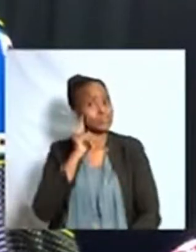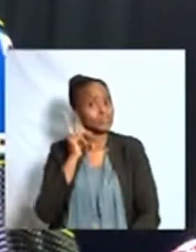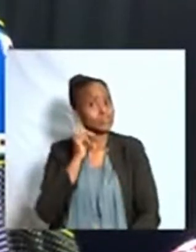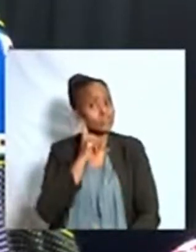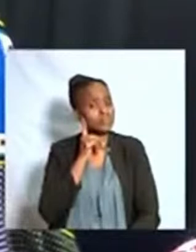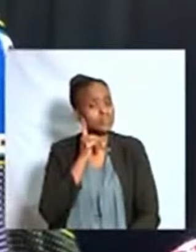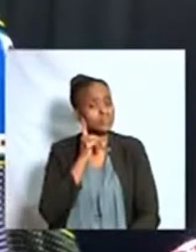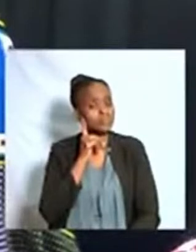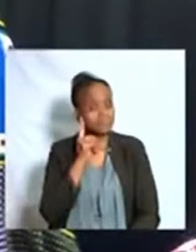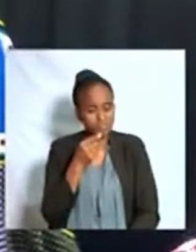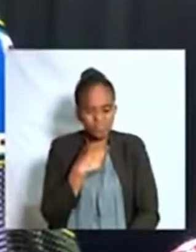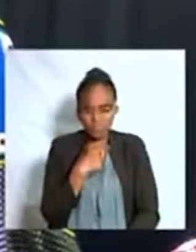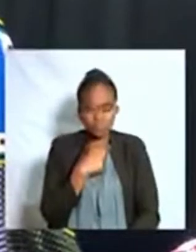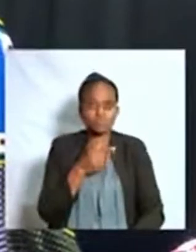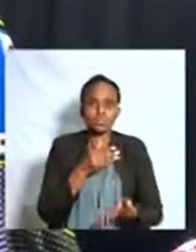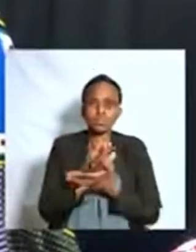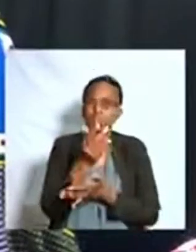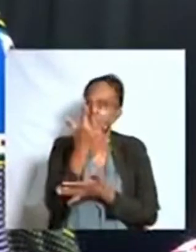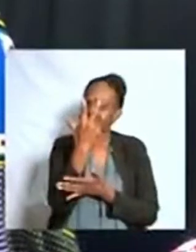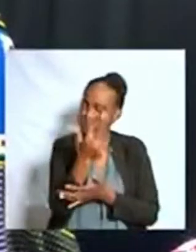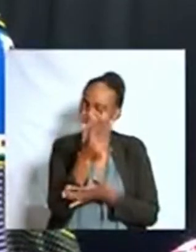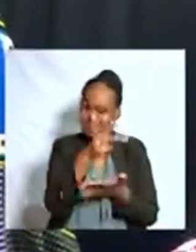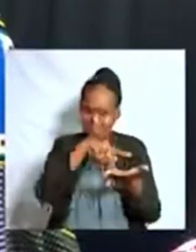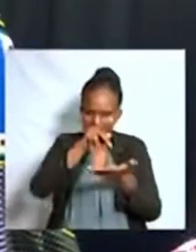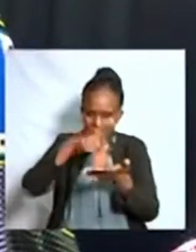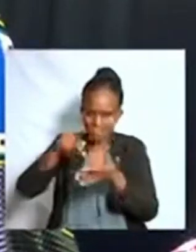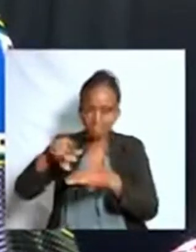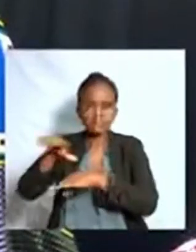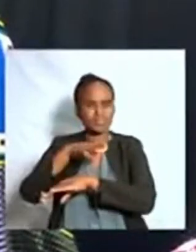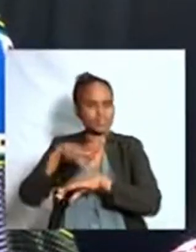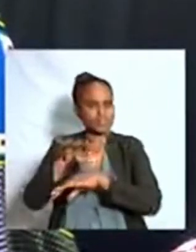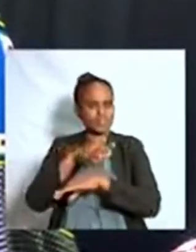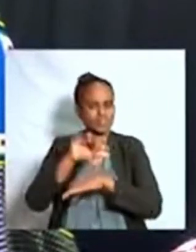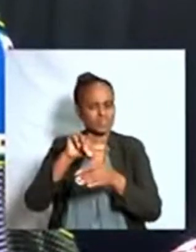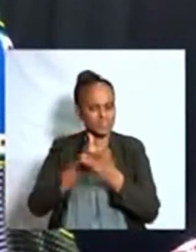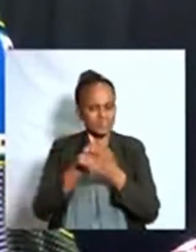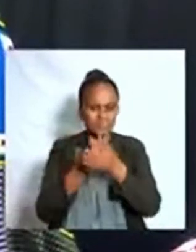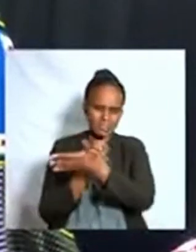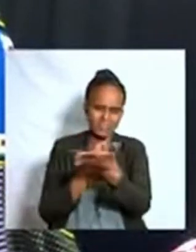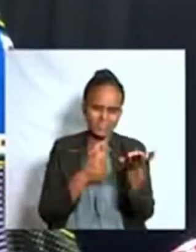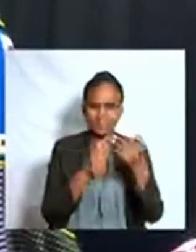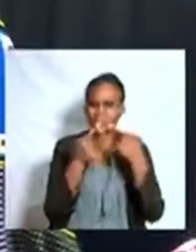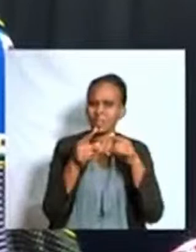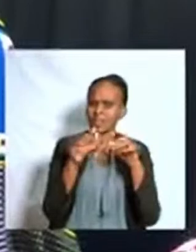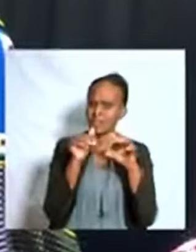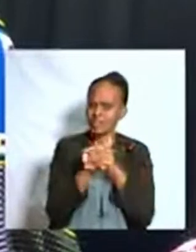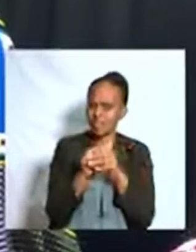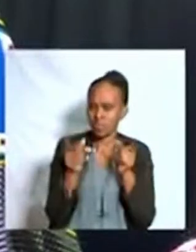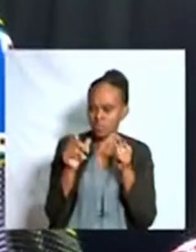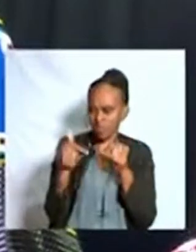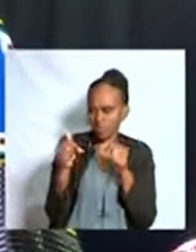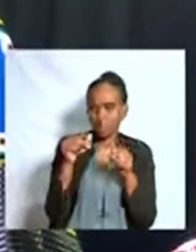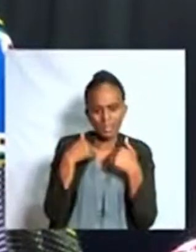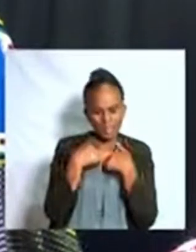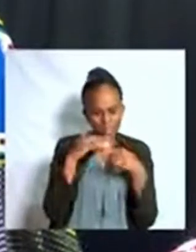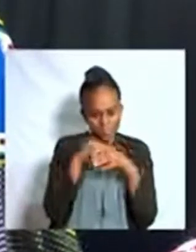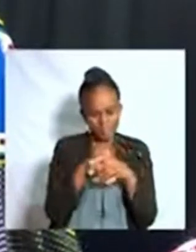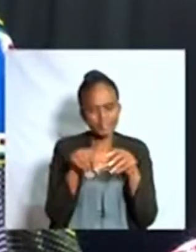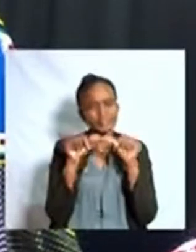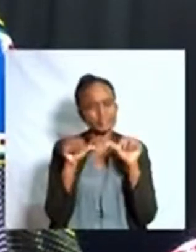if I stand to be corrected, 3 overpayments. How does that happen when you have internal